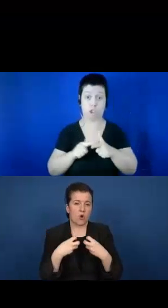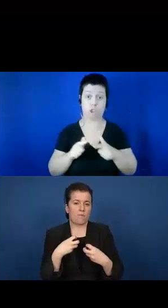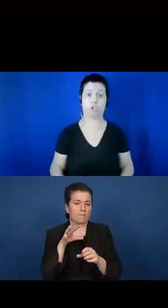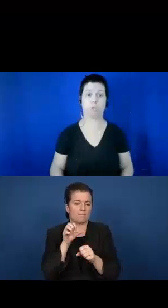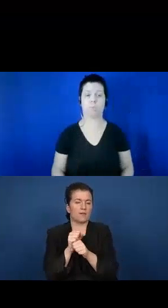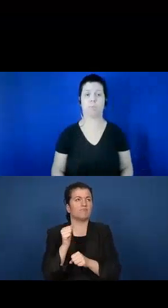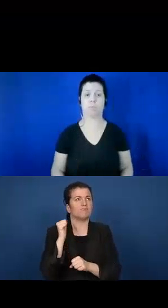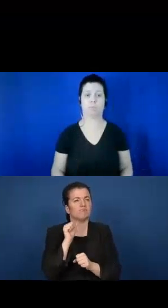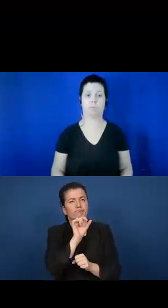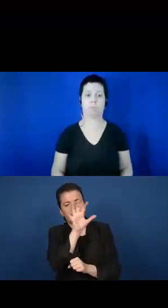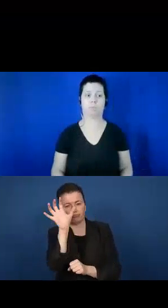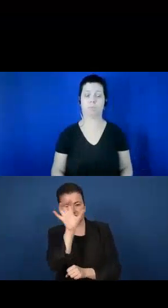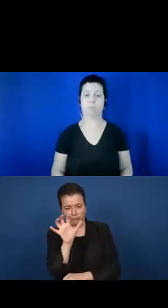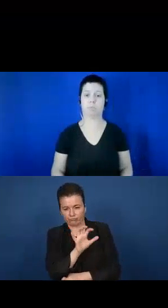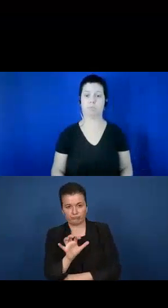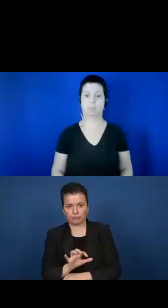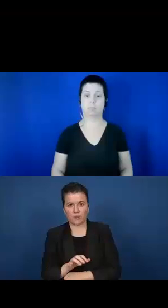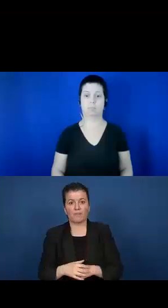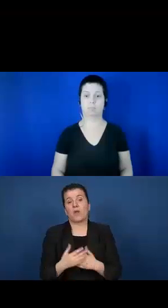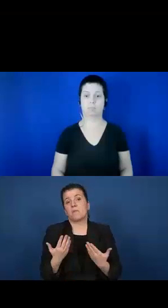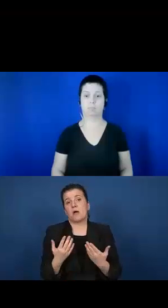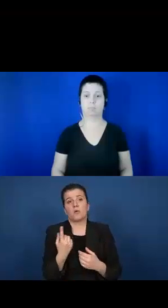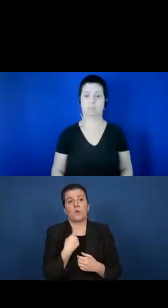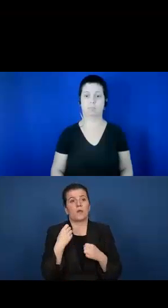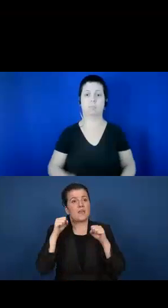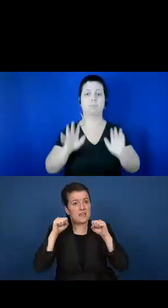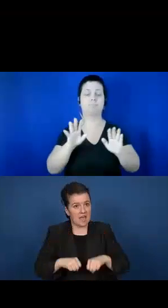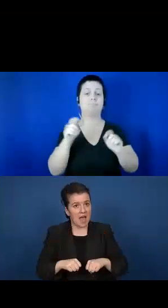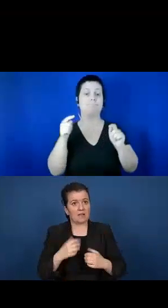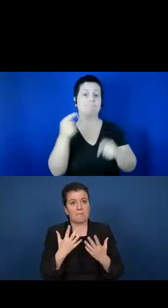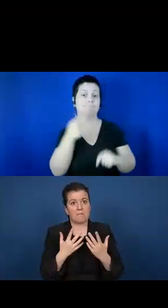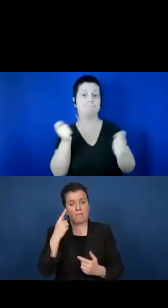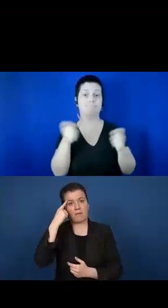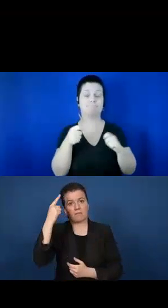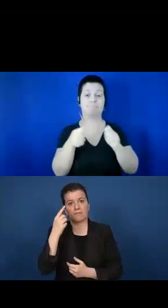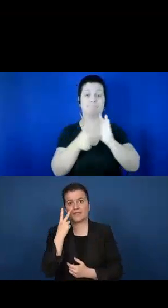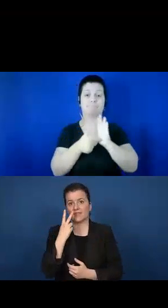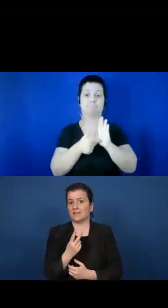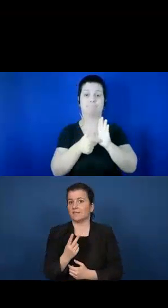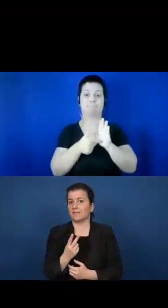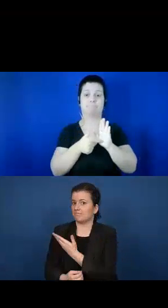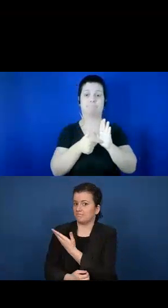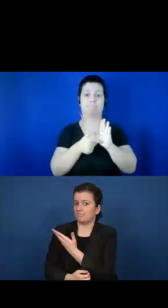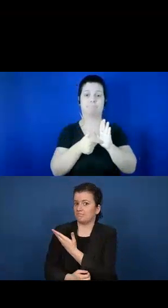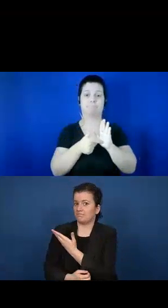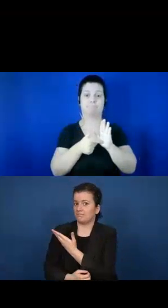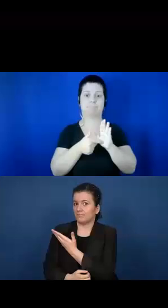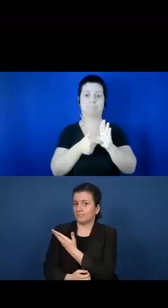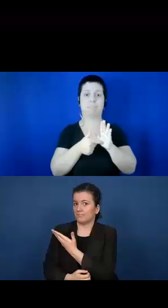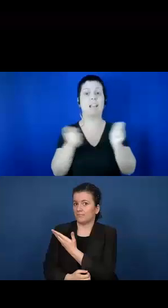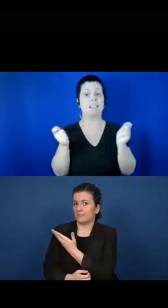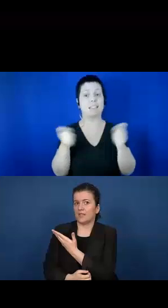And then here, we can use the option to show channel index, so we know exactly